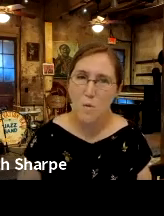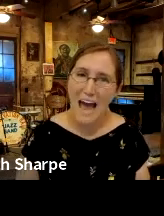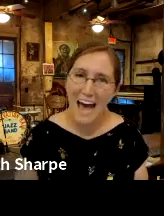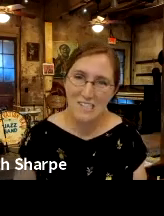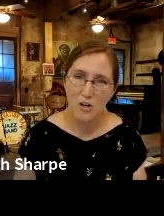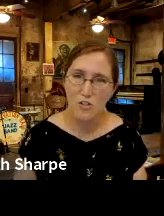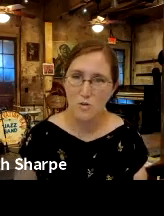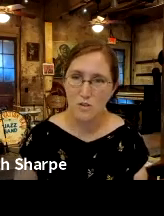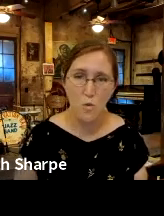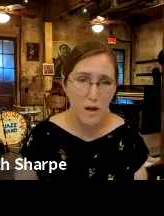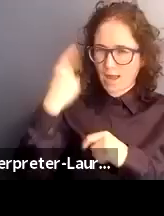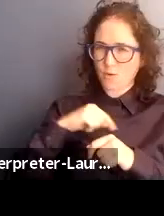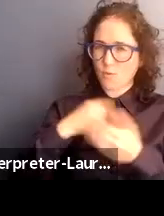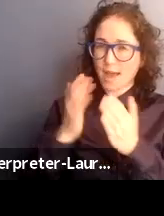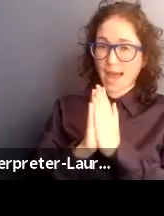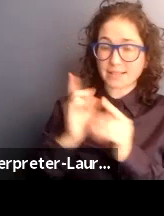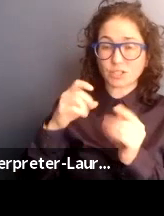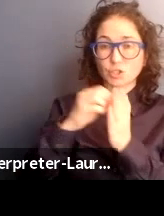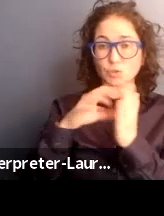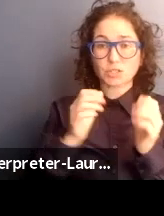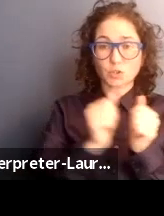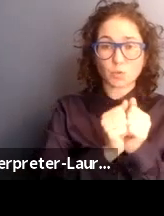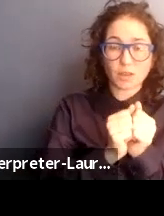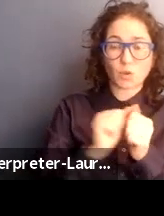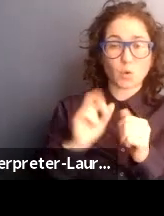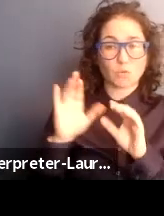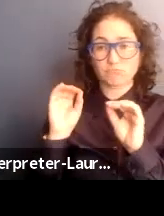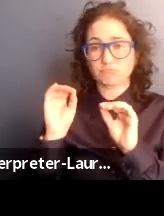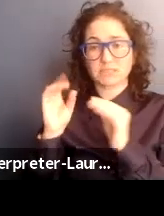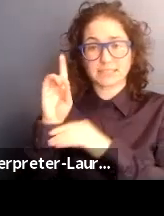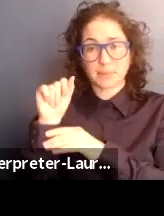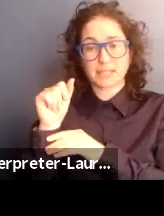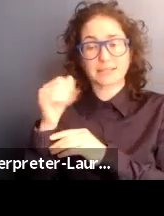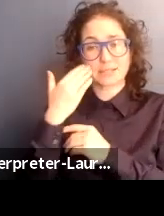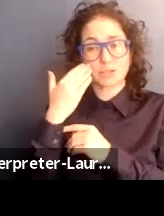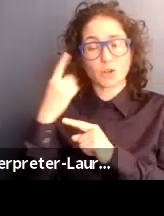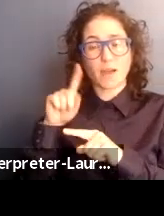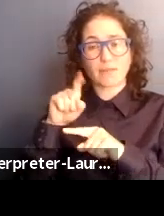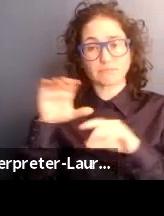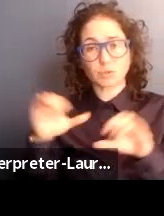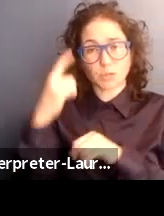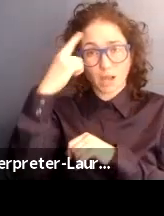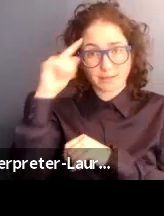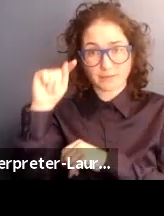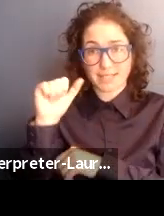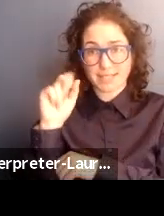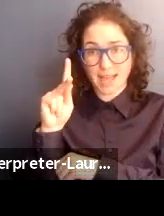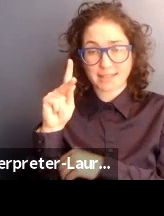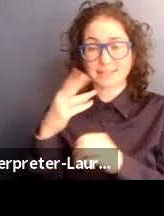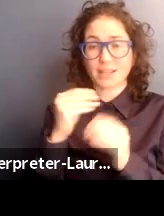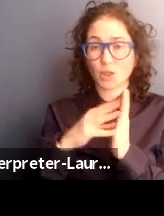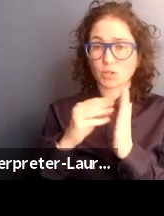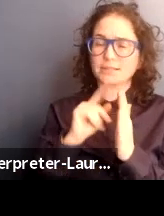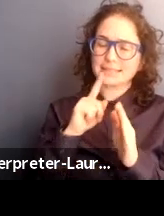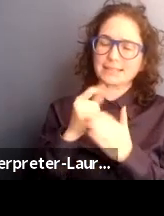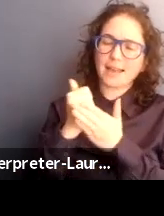because when we ask our students with or without disabilities to perform cognitive tasks and learning, we need to help them feel